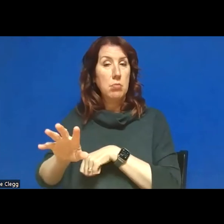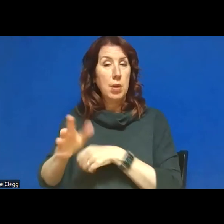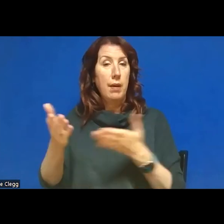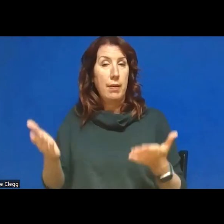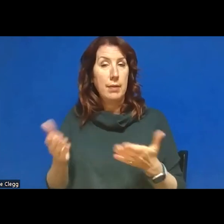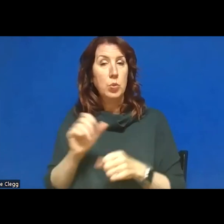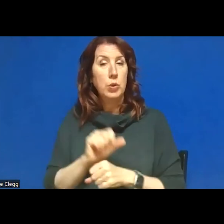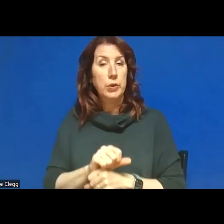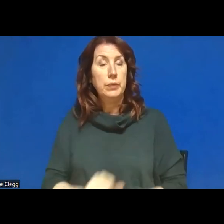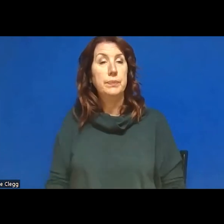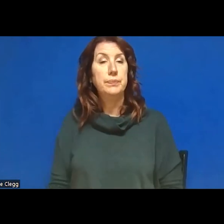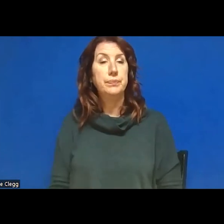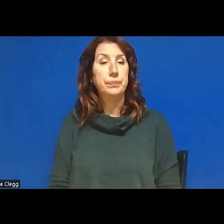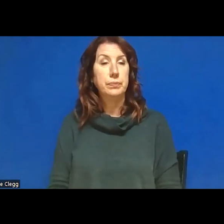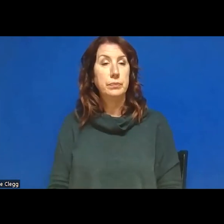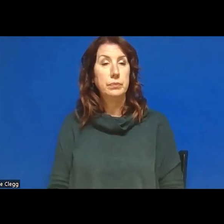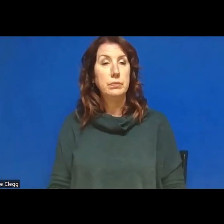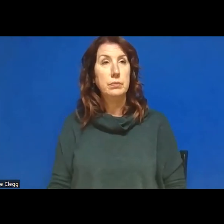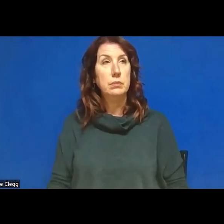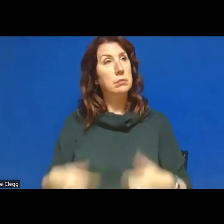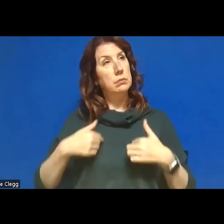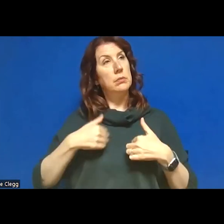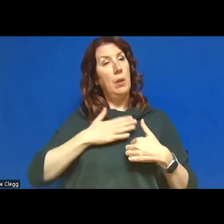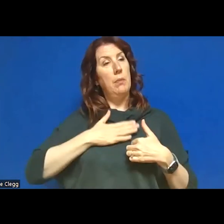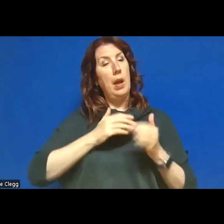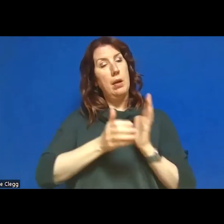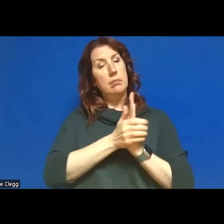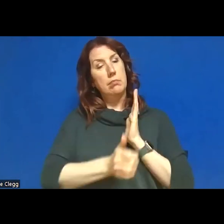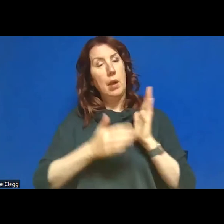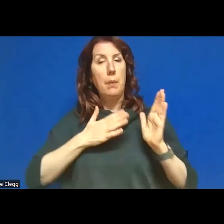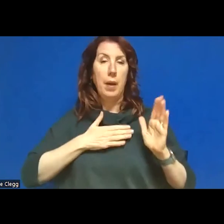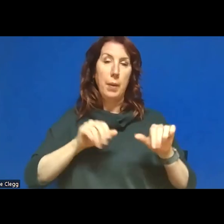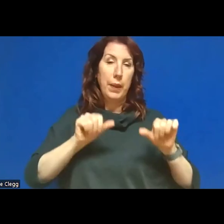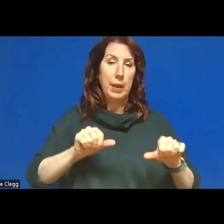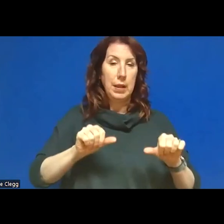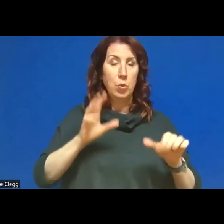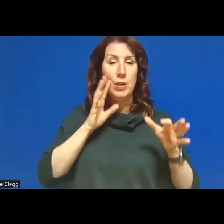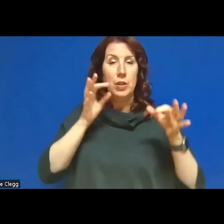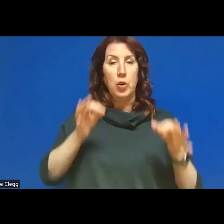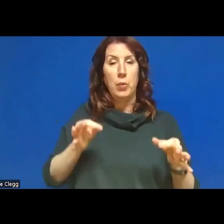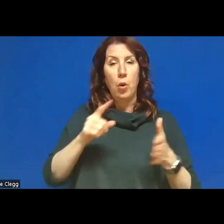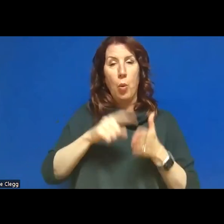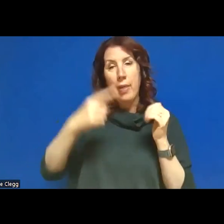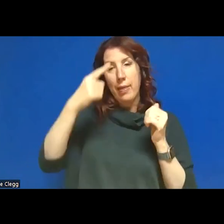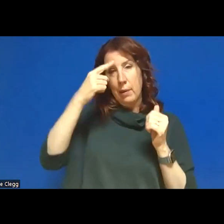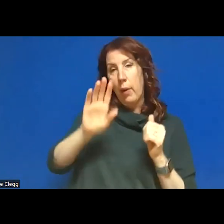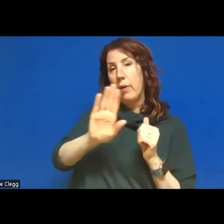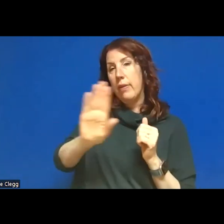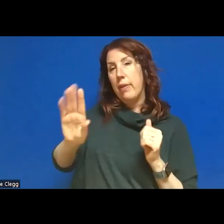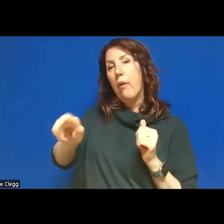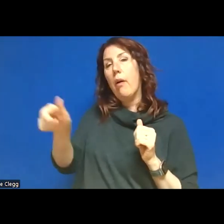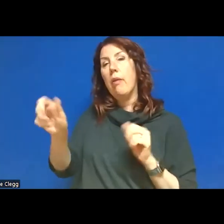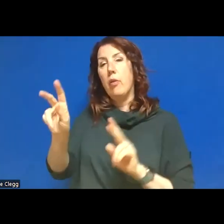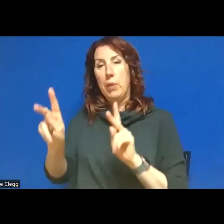The way that you think about your own capacity will determine how you think about somebody else's capacity.